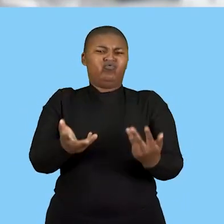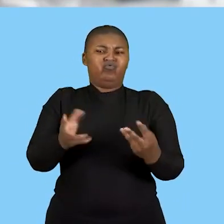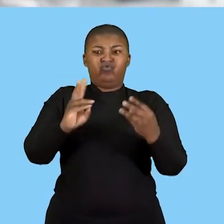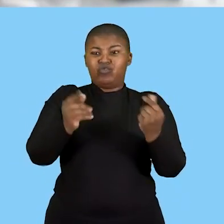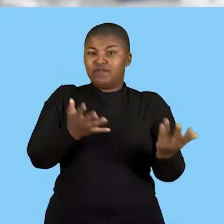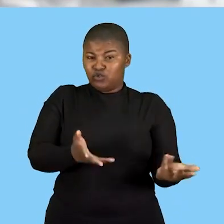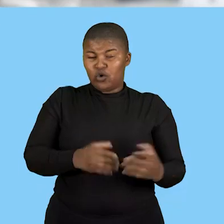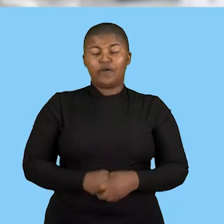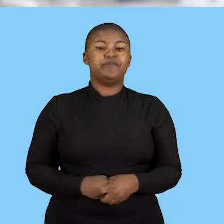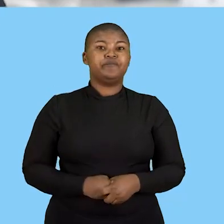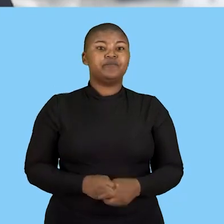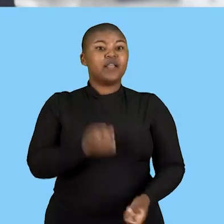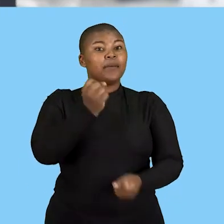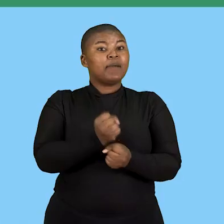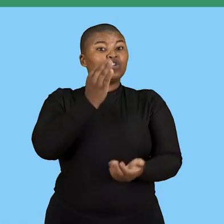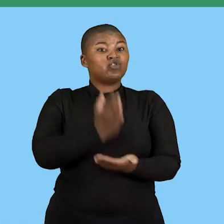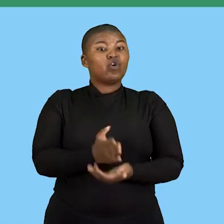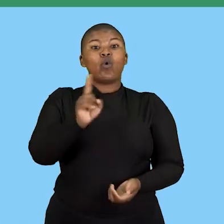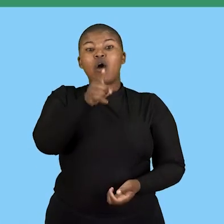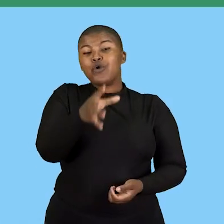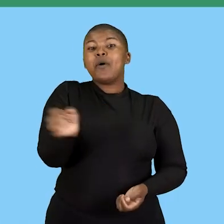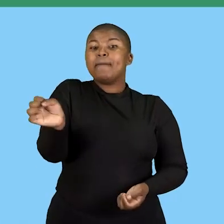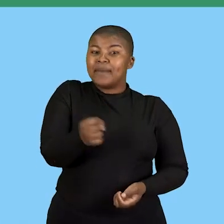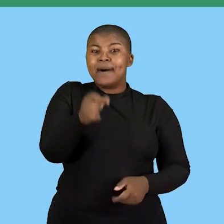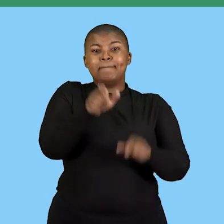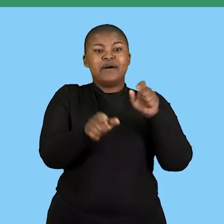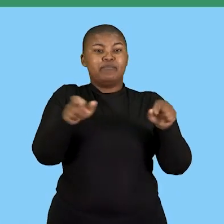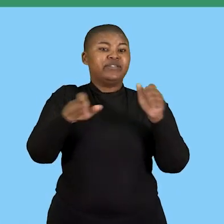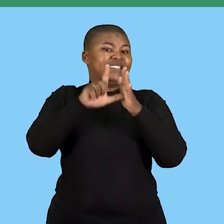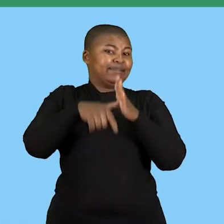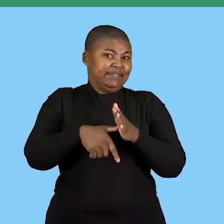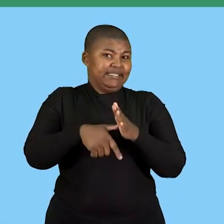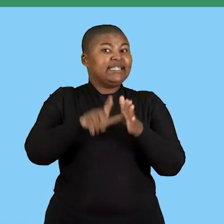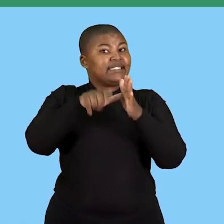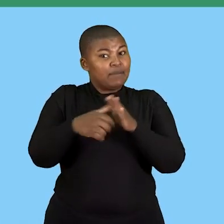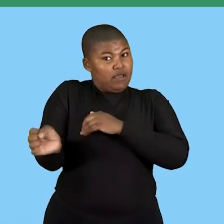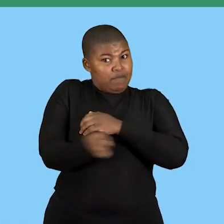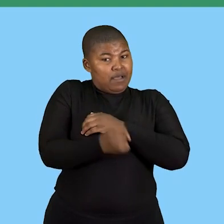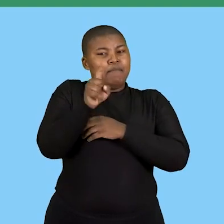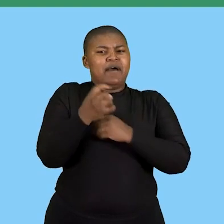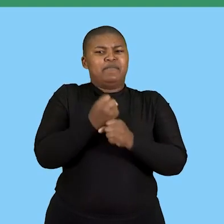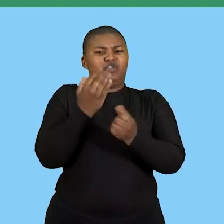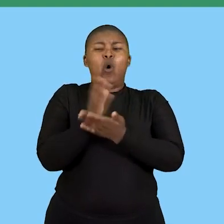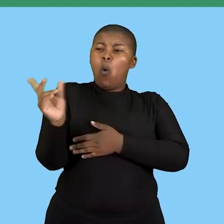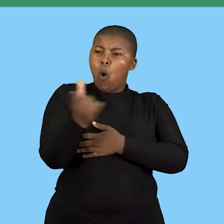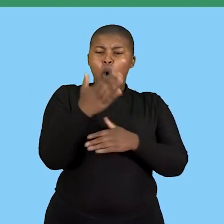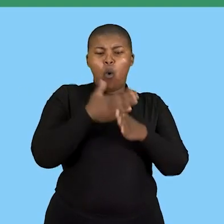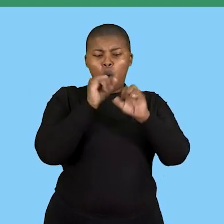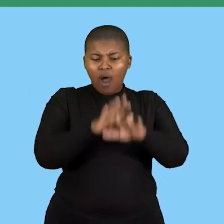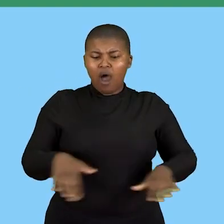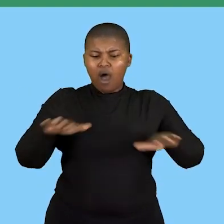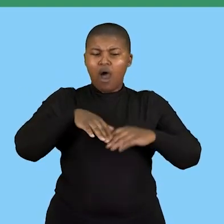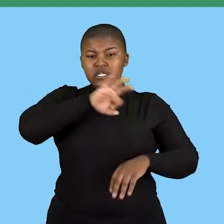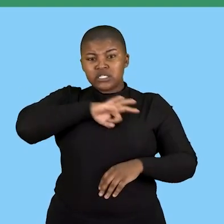is how you should deal with the matter. Ensure that you employ people with disabilities and they should be treated fairly in